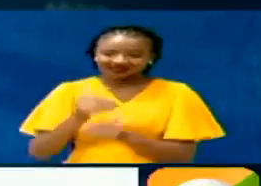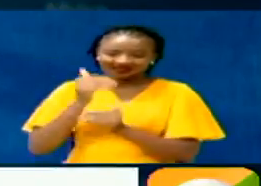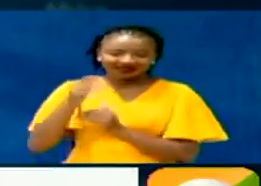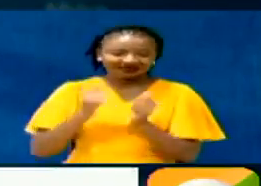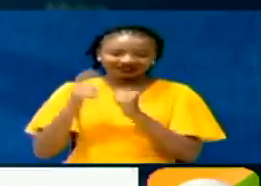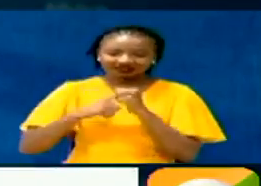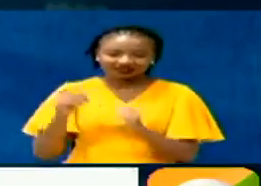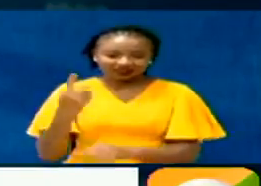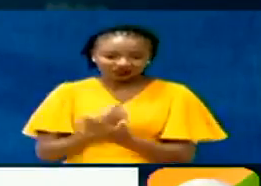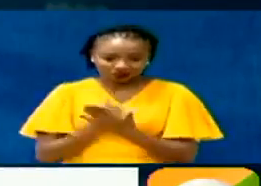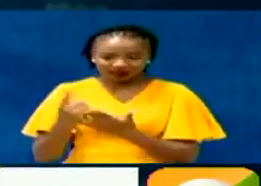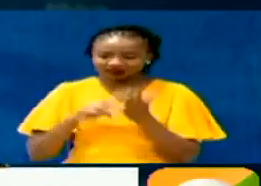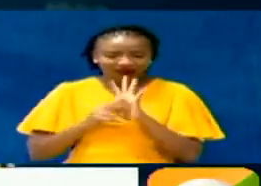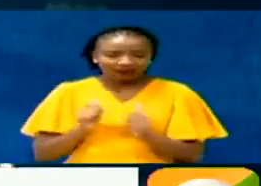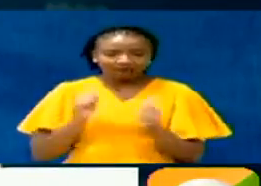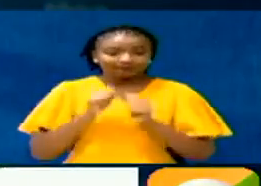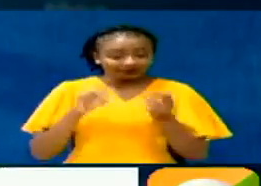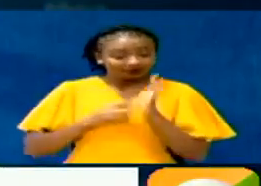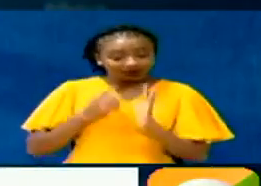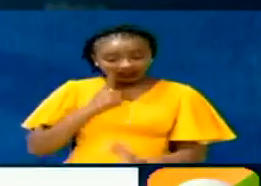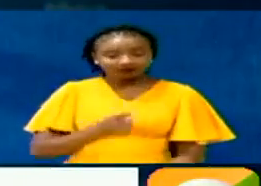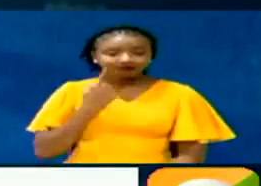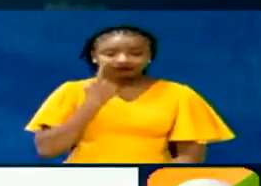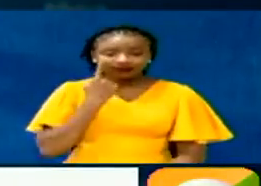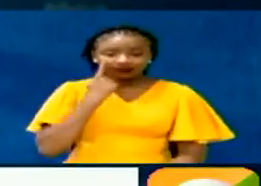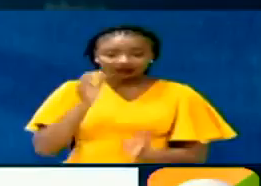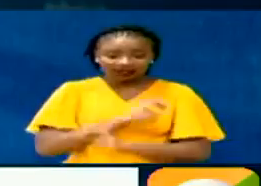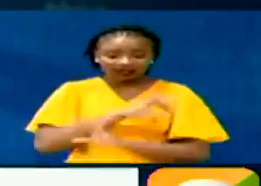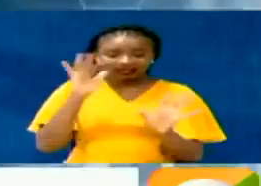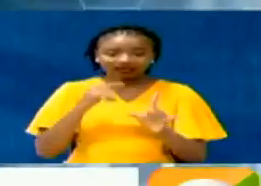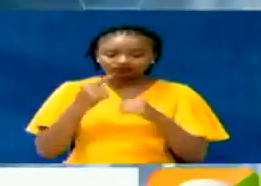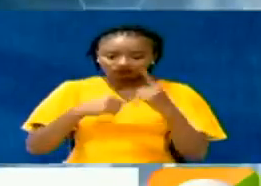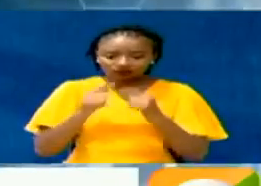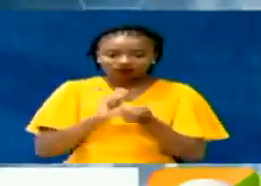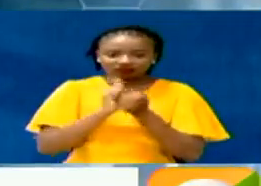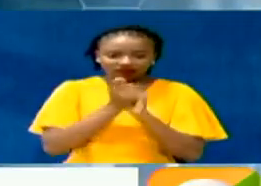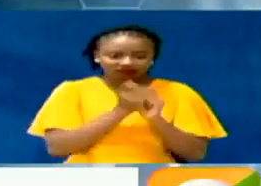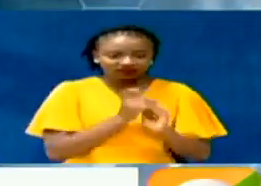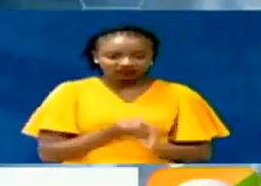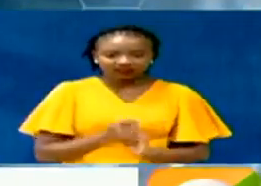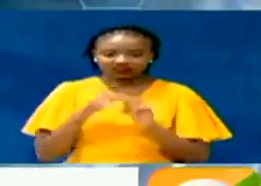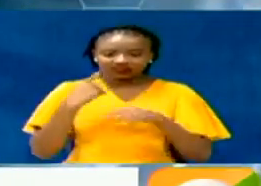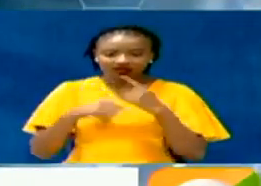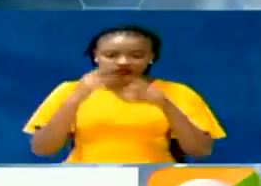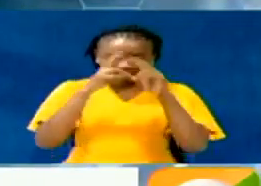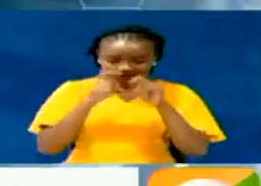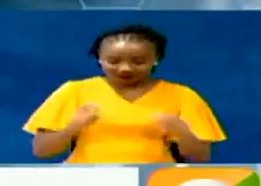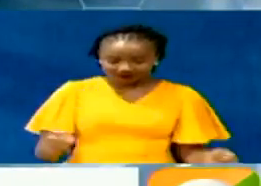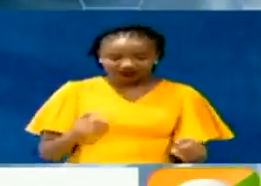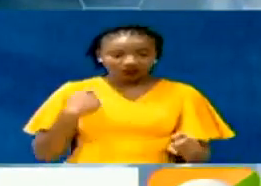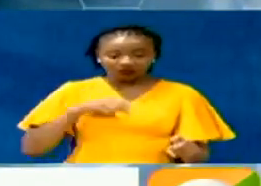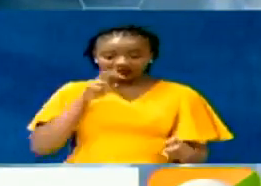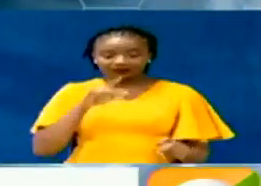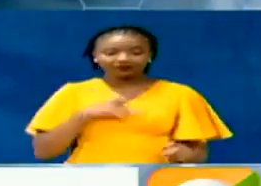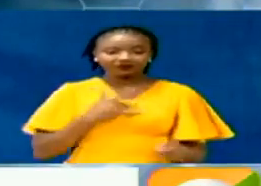can say is that this is something that is being consistently studied and looked at. And it is very encouraging,